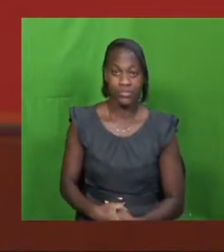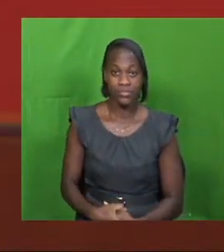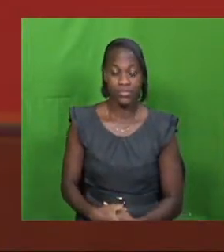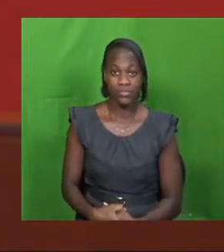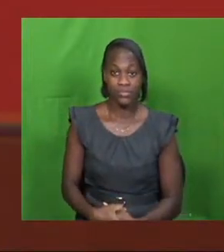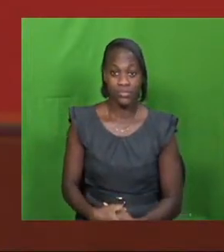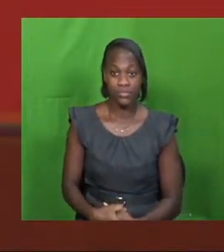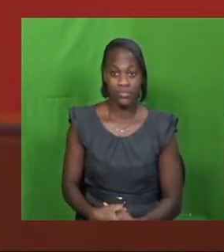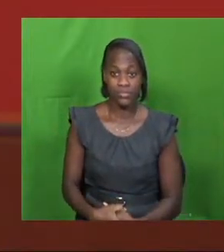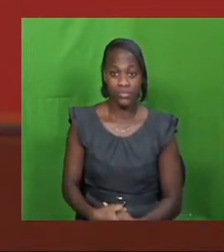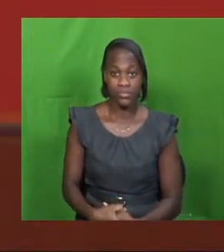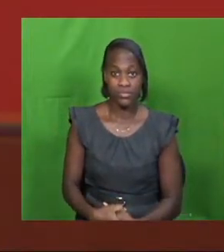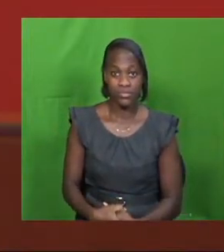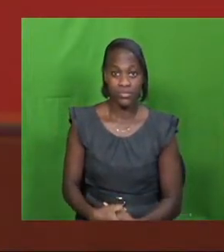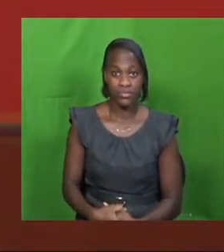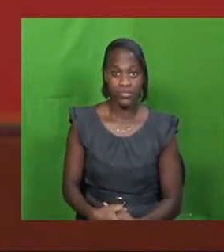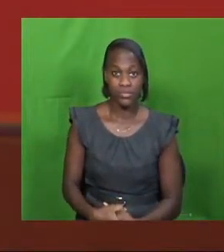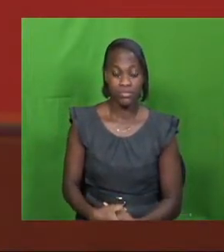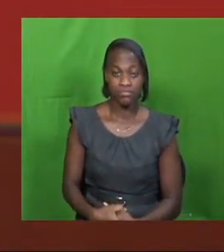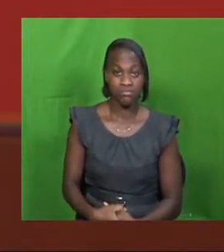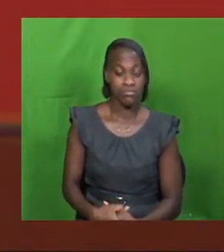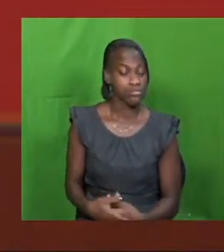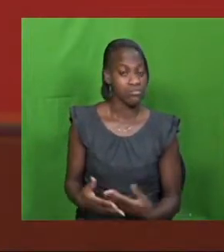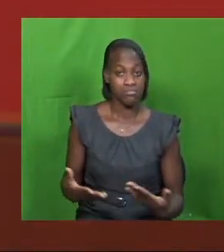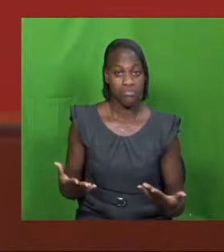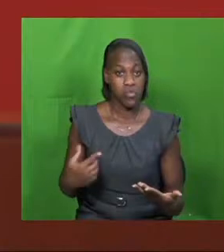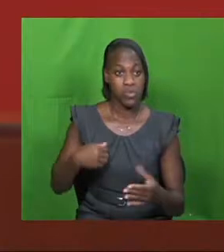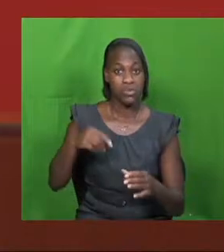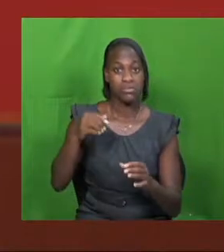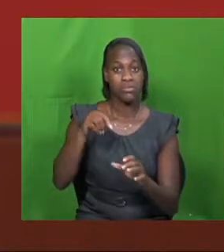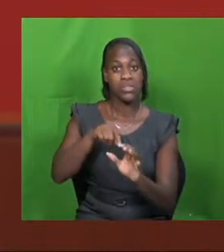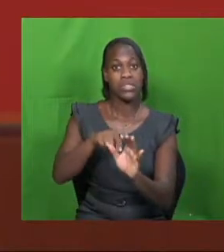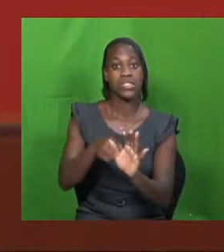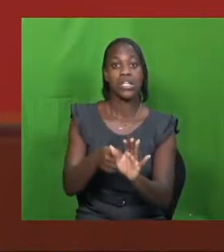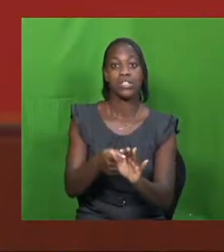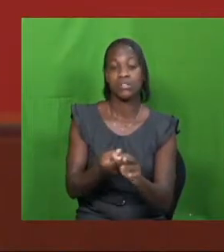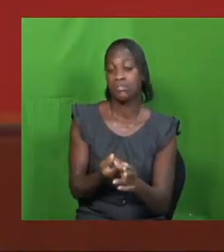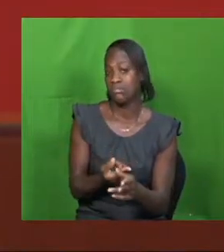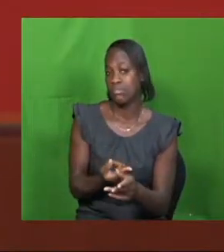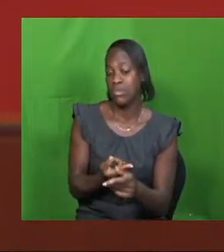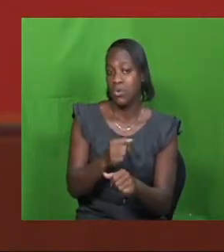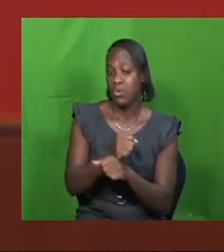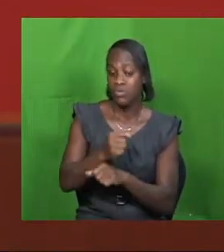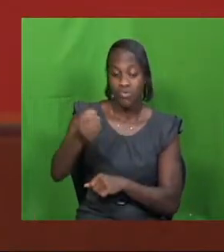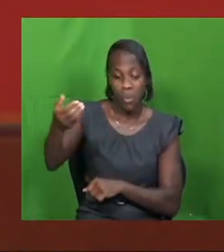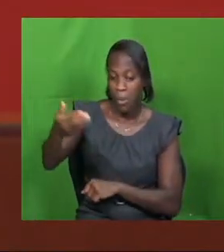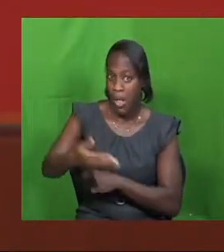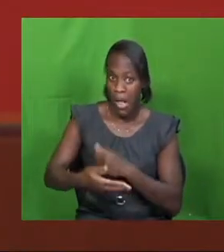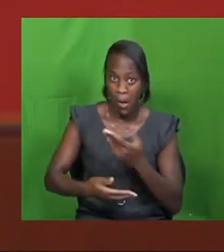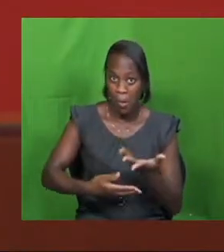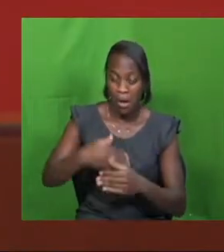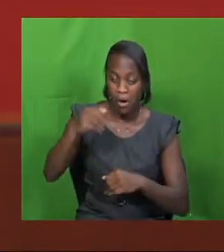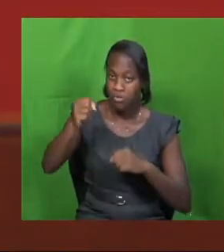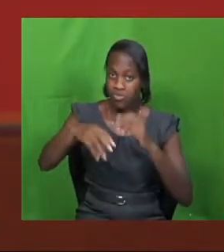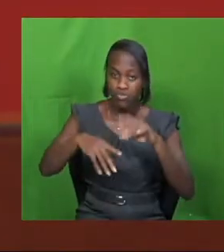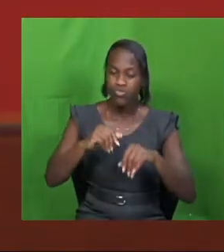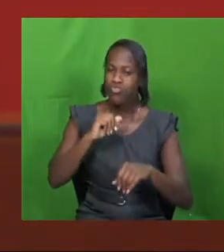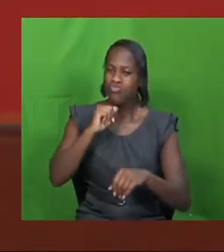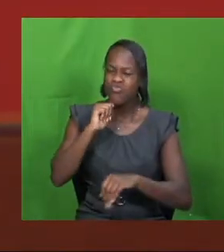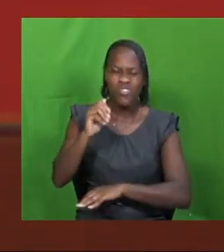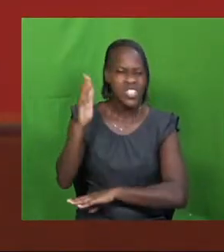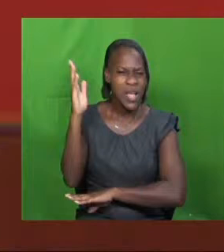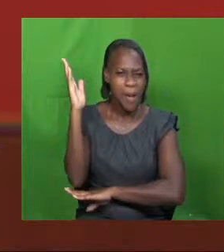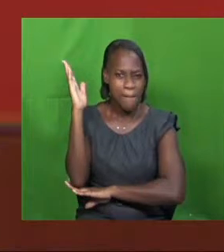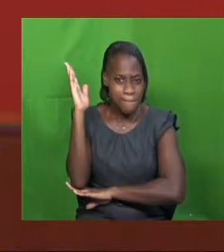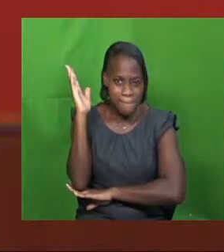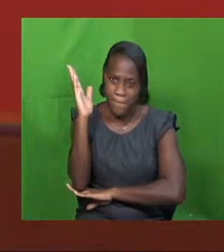We were just resuming and they were given opportunity to make remarks, welcome remarks, but not took turns to address the